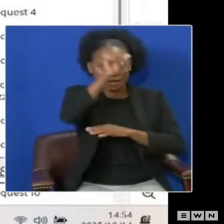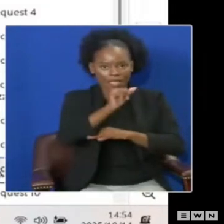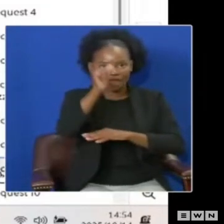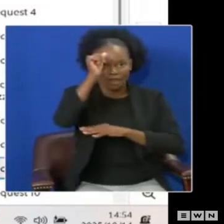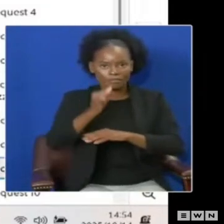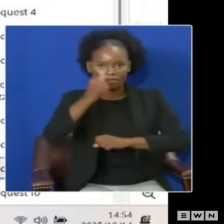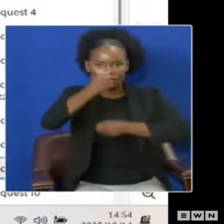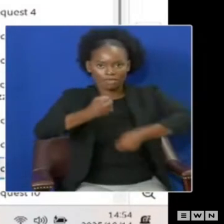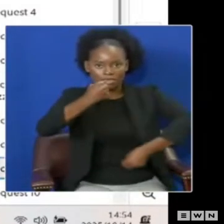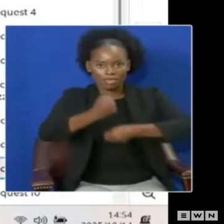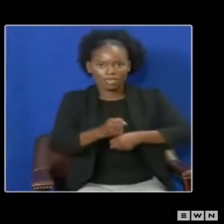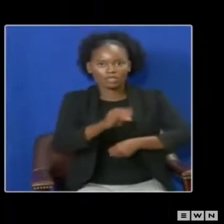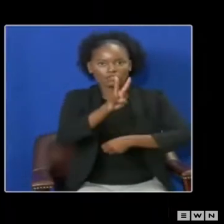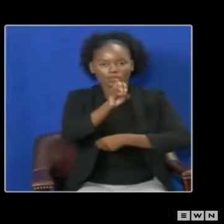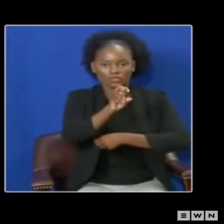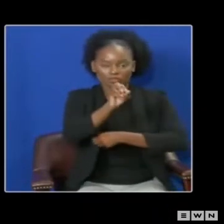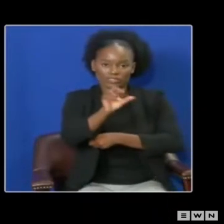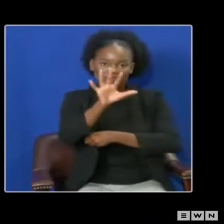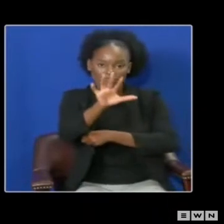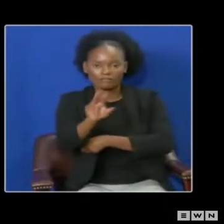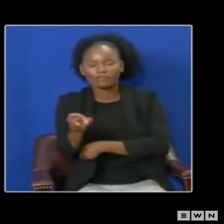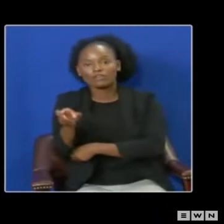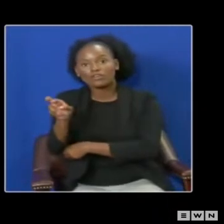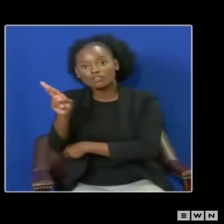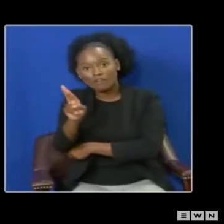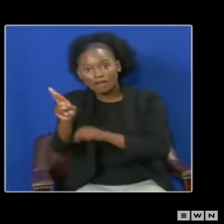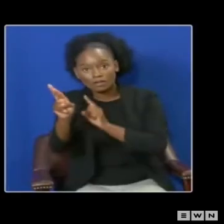Mr. Rafadi requests money.